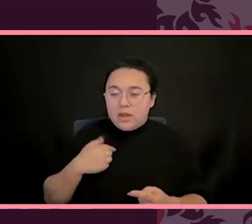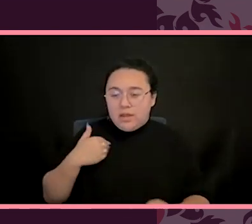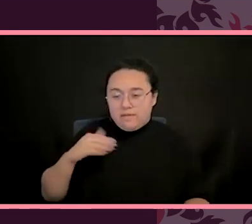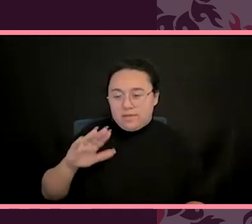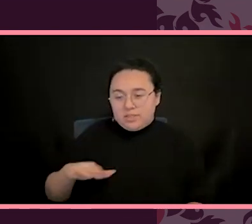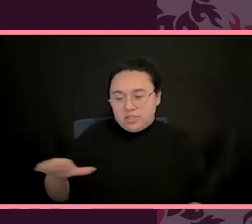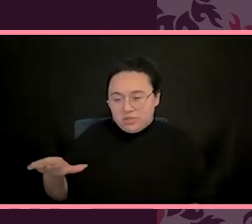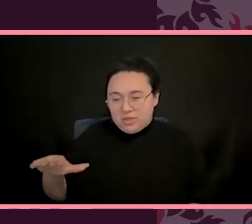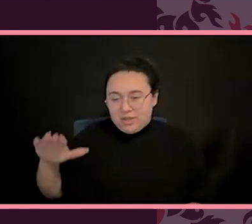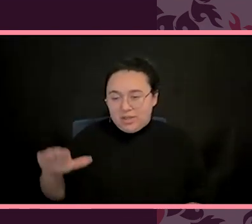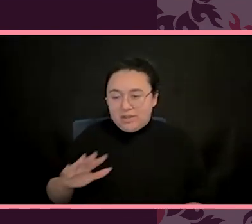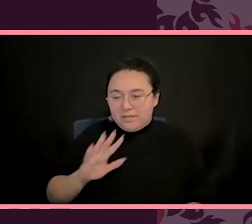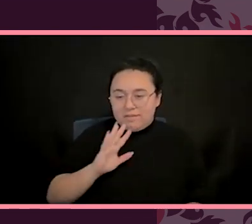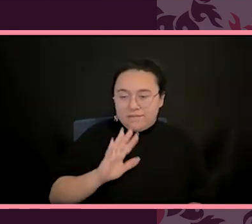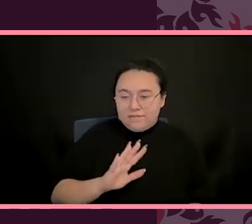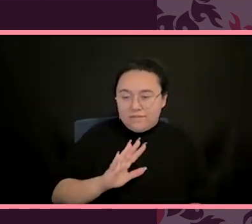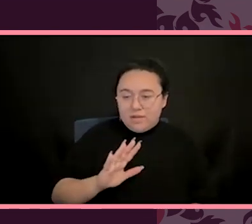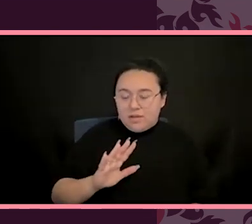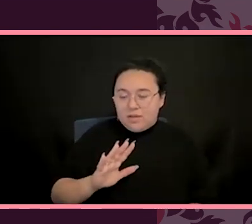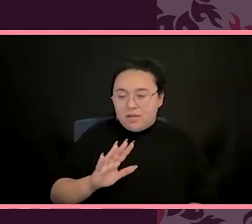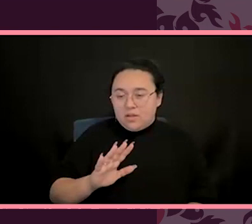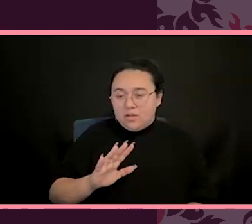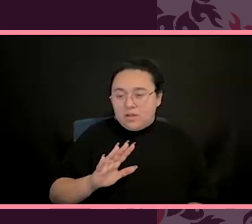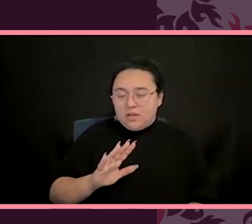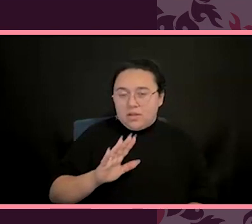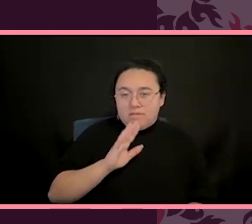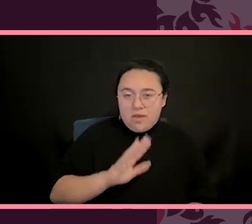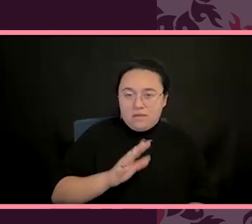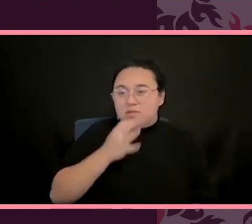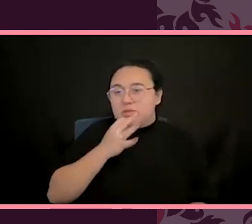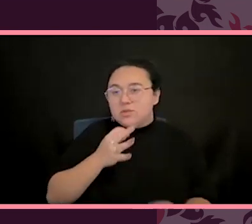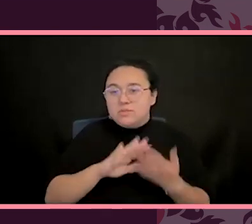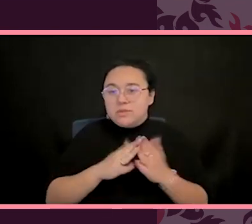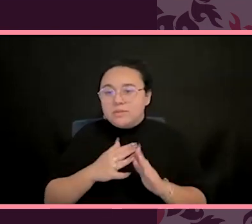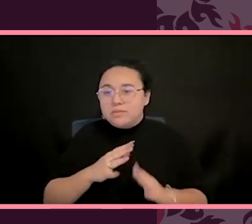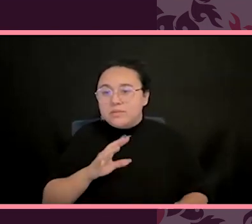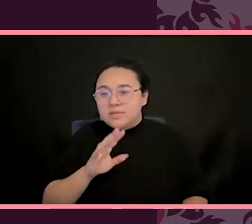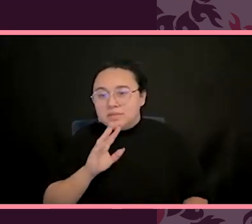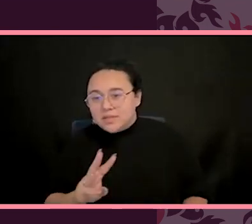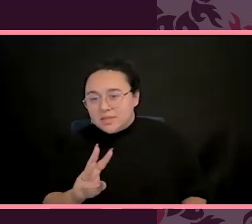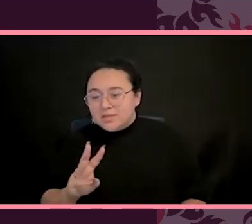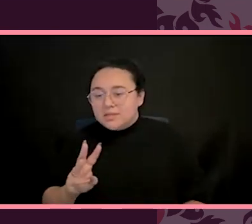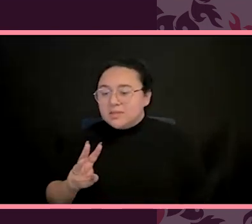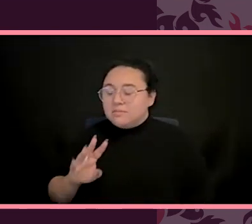littles, so they're only 5, it'll be 8 next week, or 6 next week, and my 7-year-old just turned 8 last week.